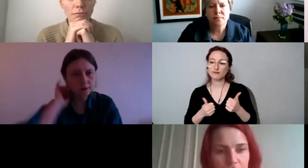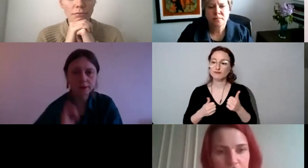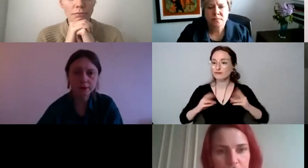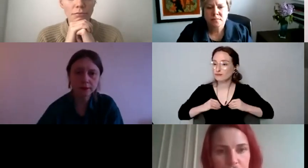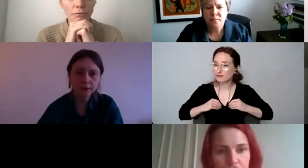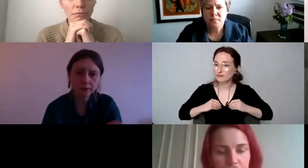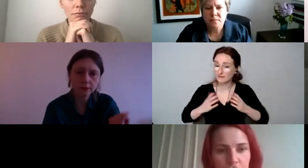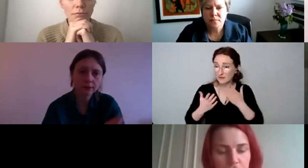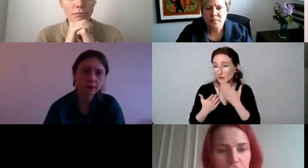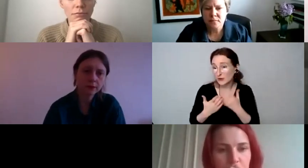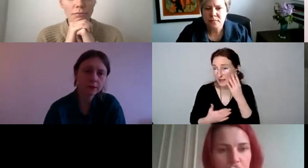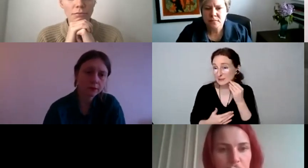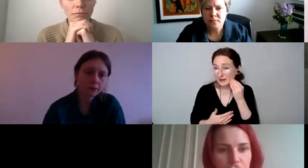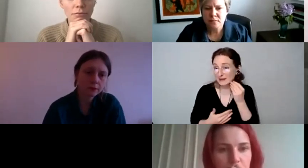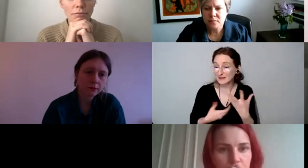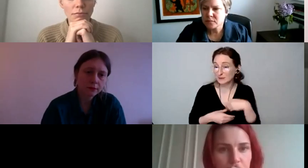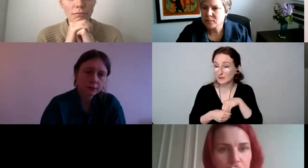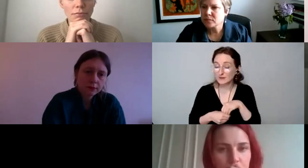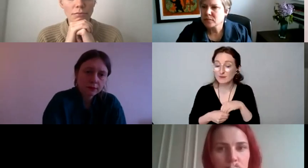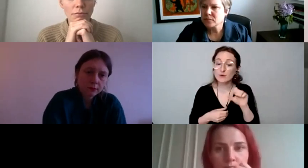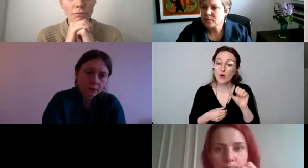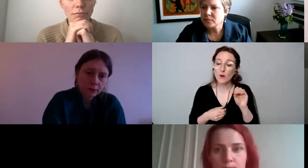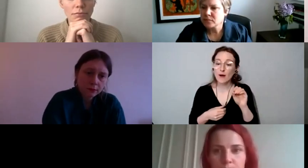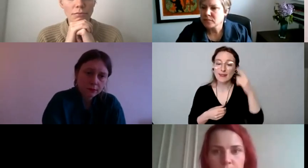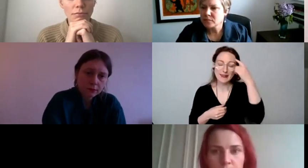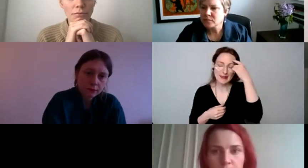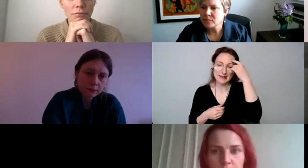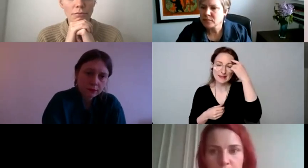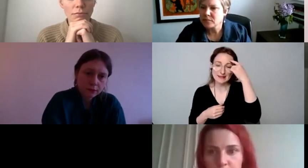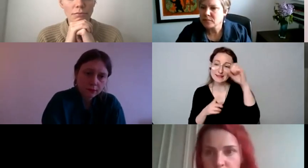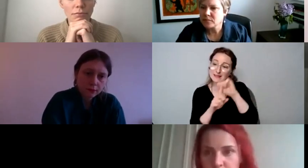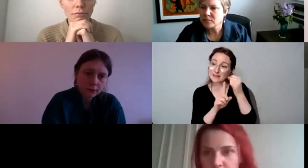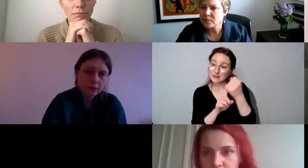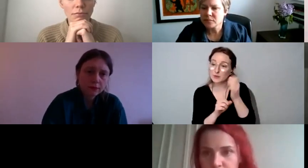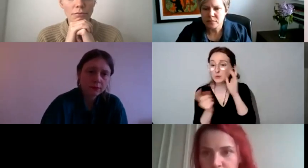good experience of inclusion. So I think the situation